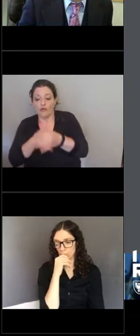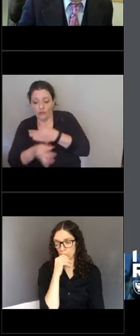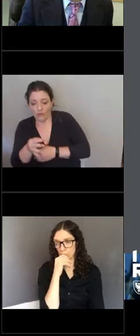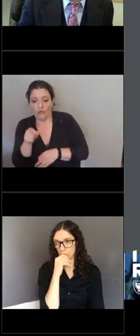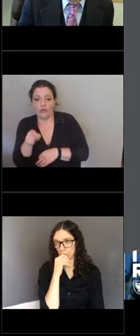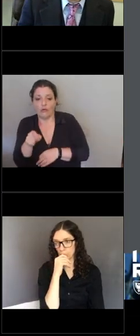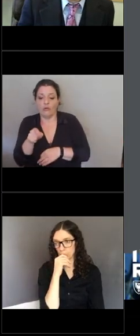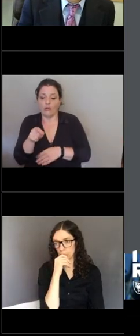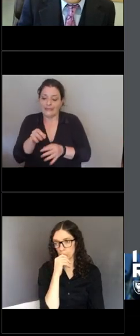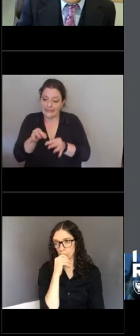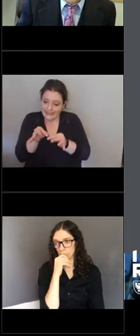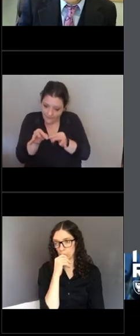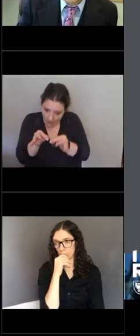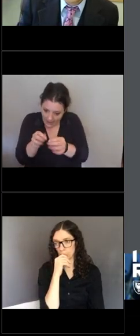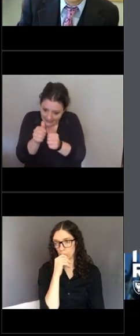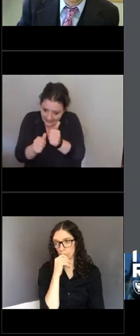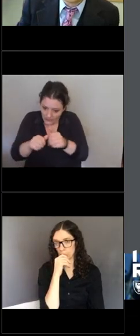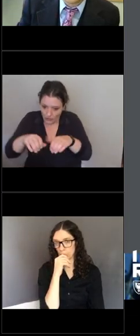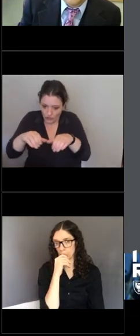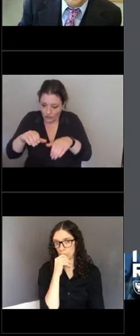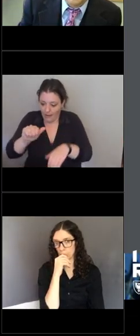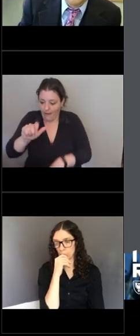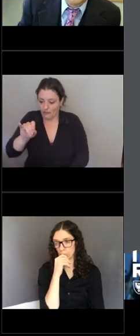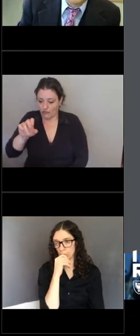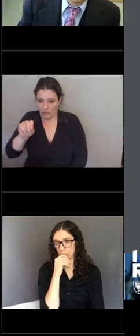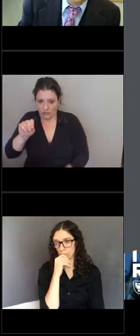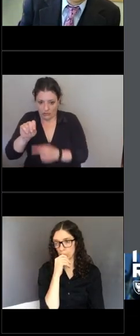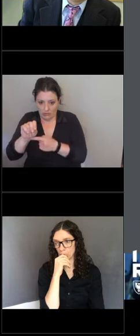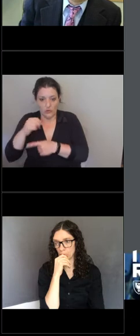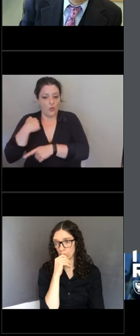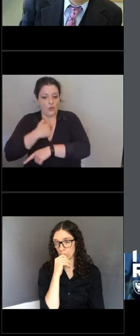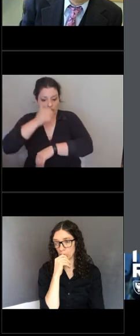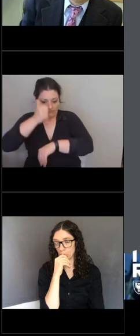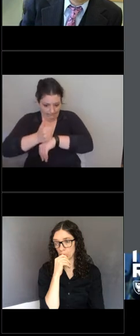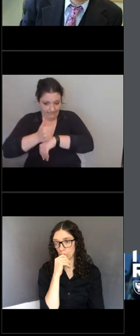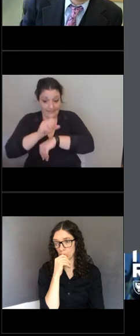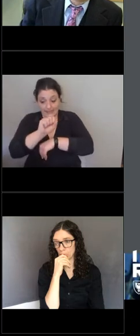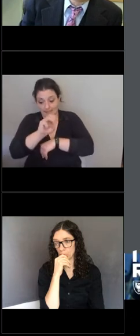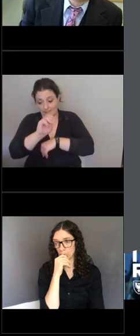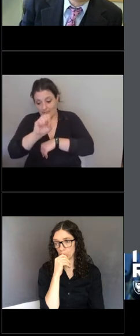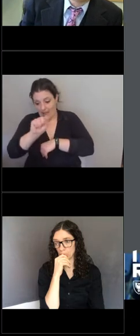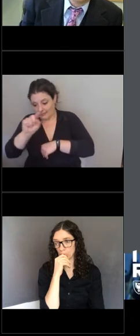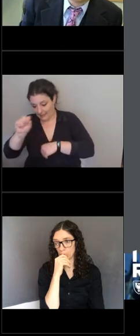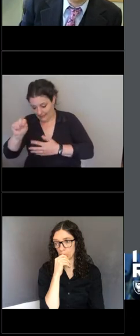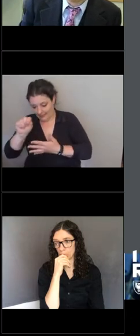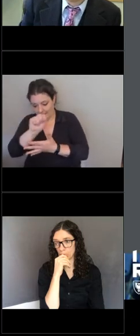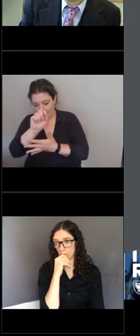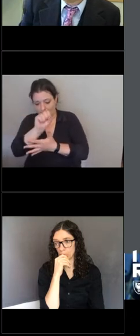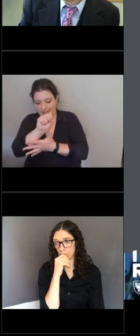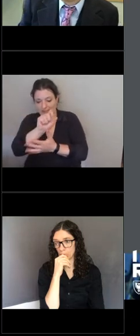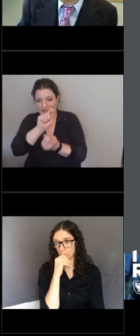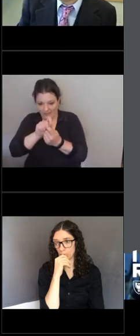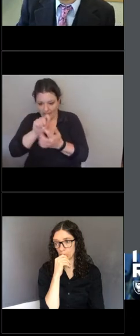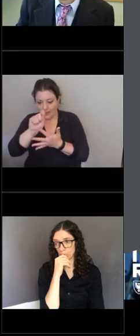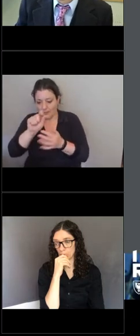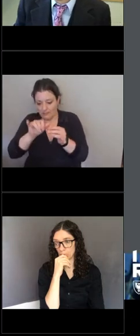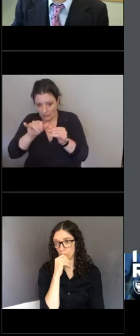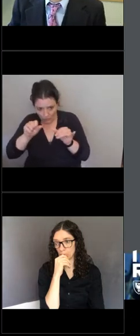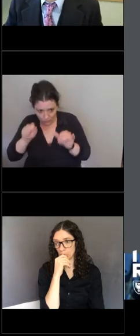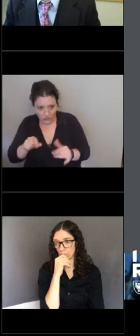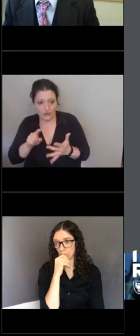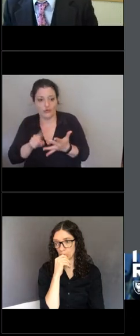on around SMET, which is specific, measurable, existent, task oriented, and time